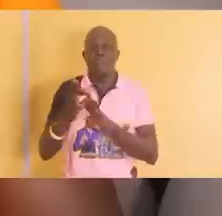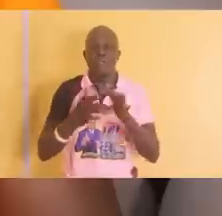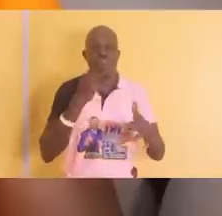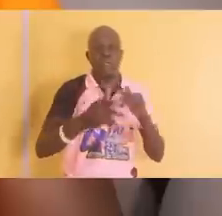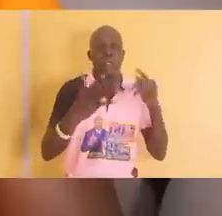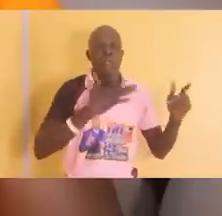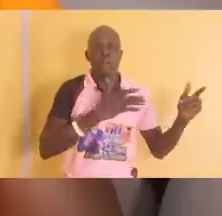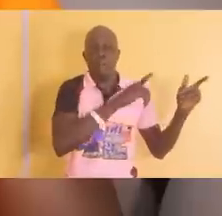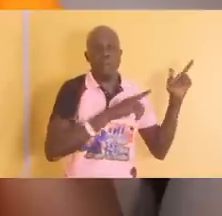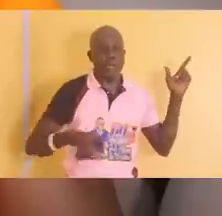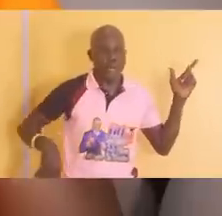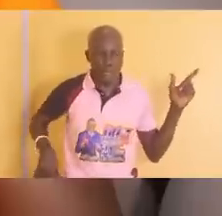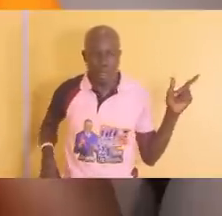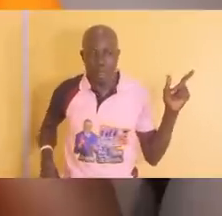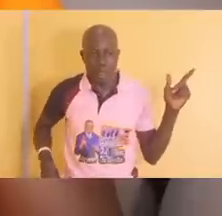Amen.